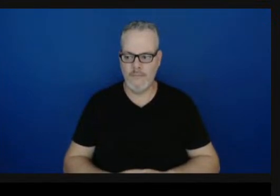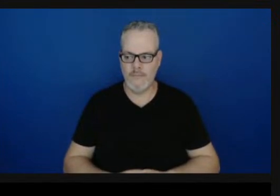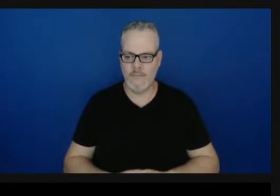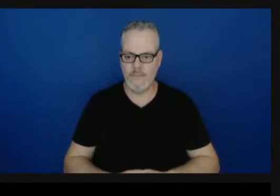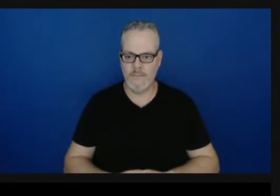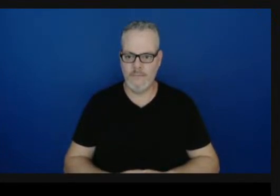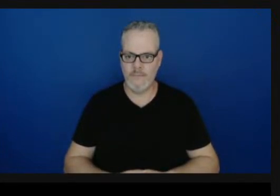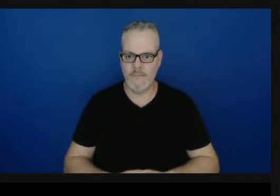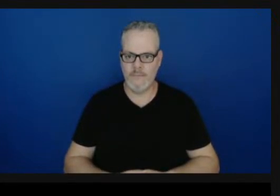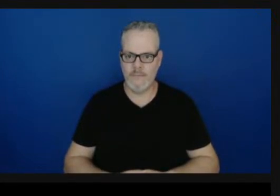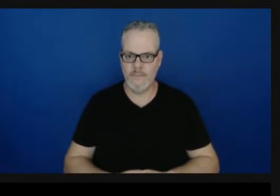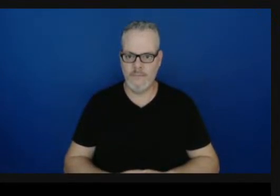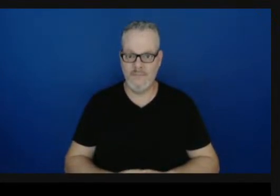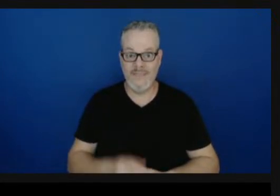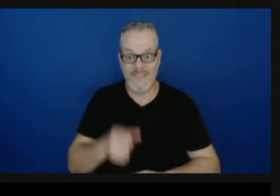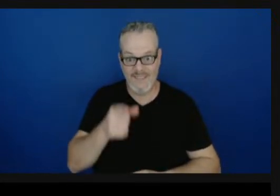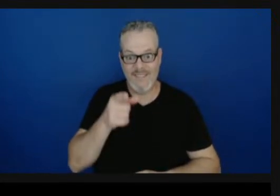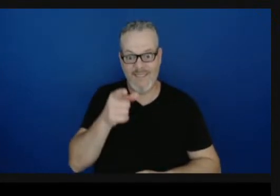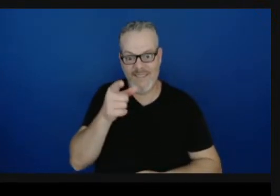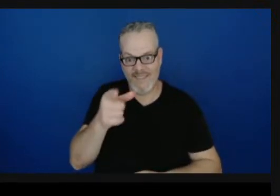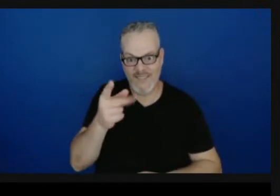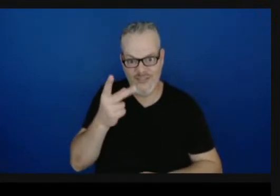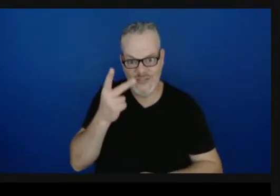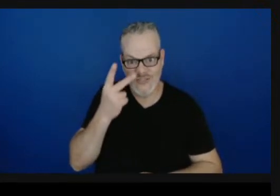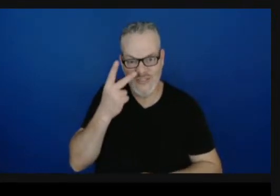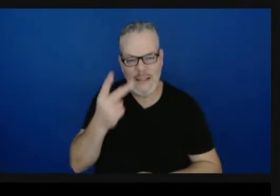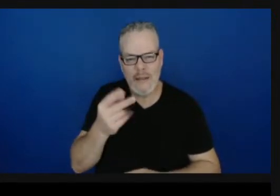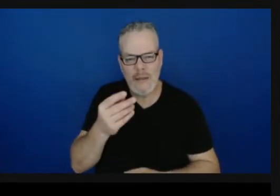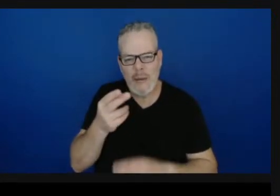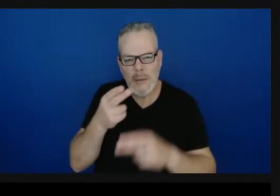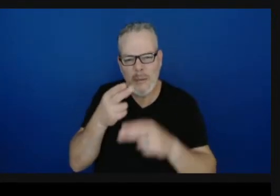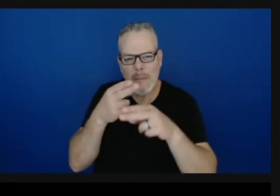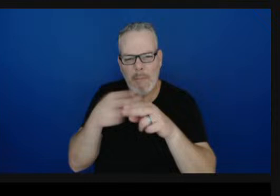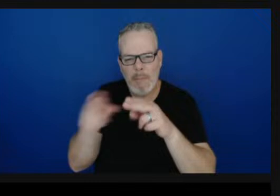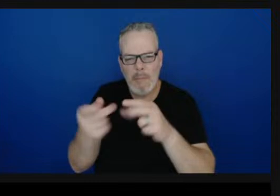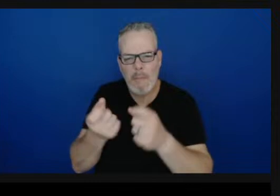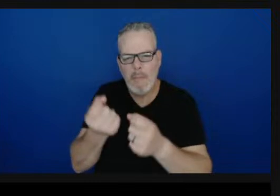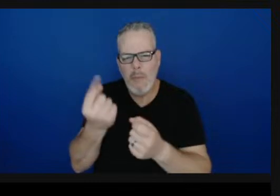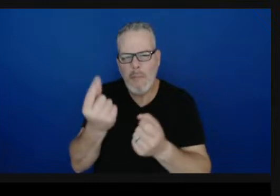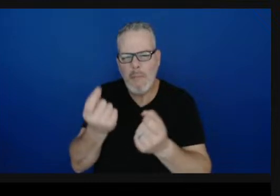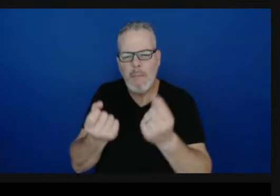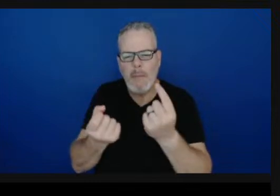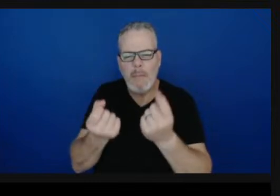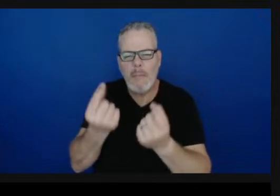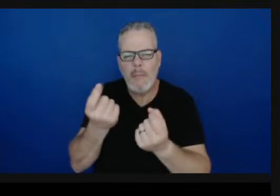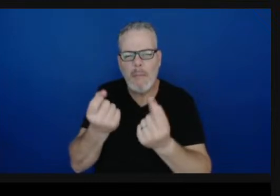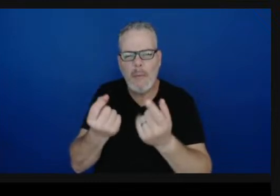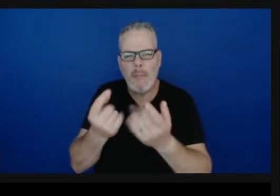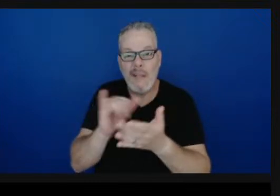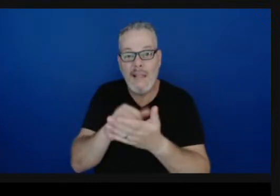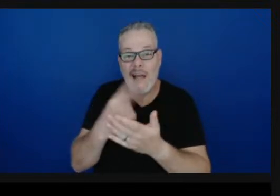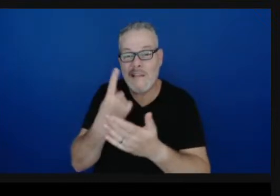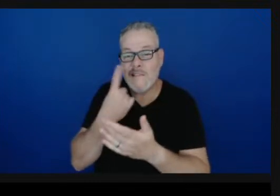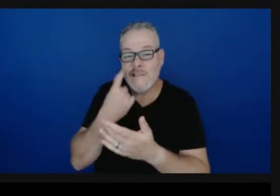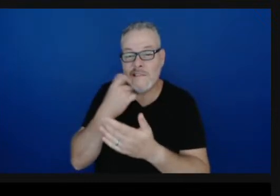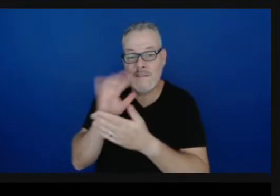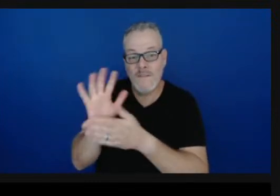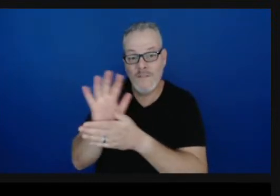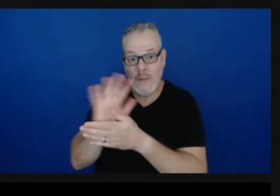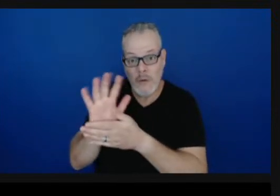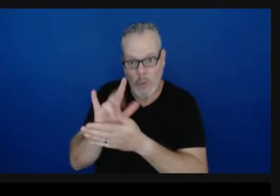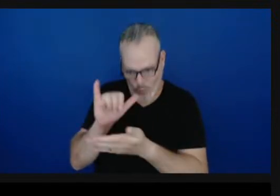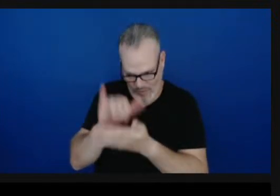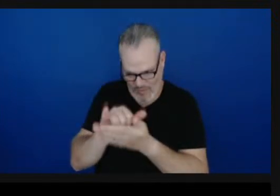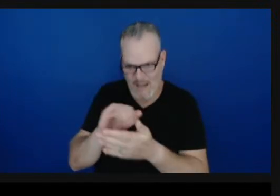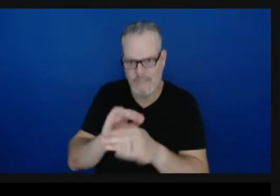And there, more of there's that minor spattering. So we saw that last video and images of this thing really fissuring, fountaining quite